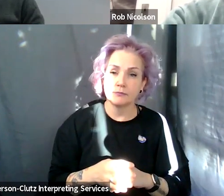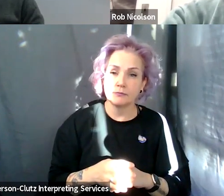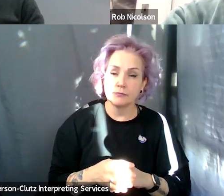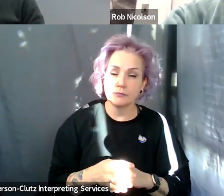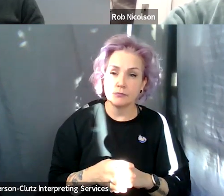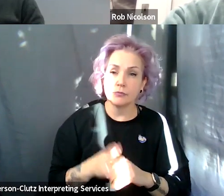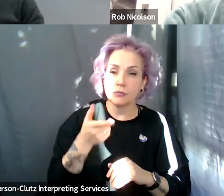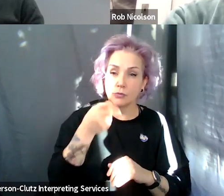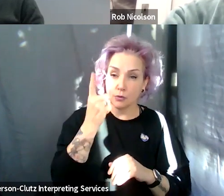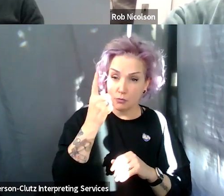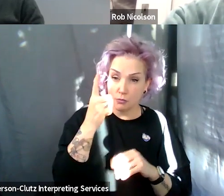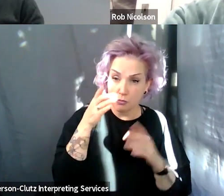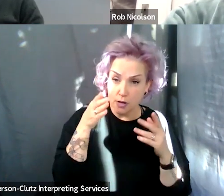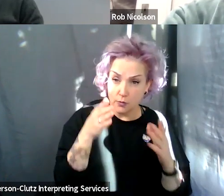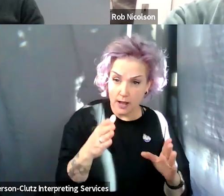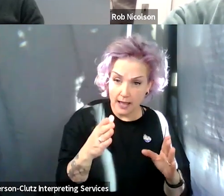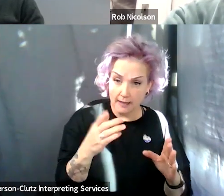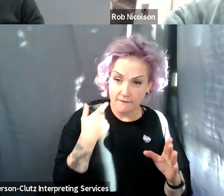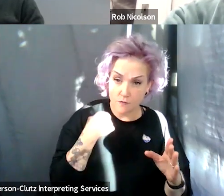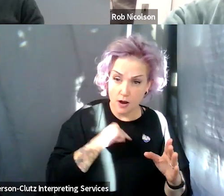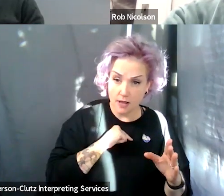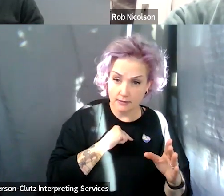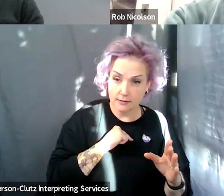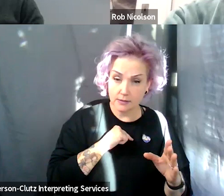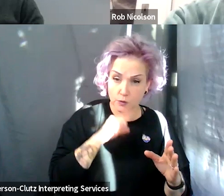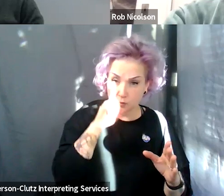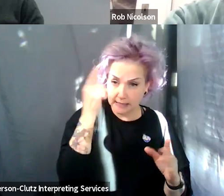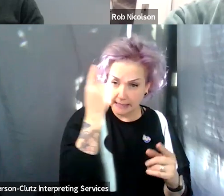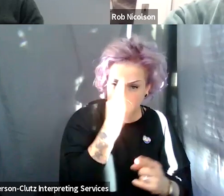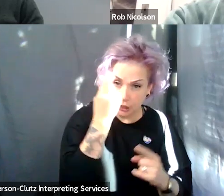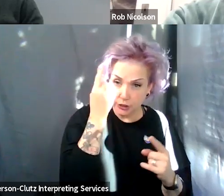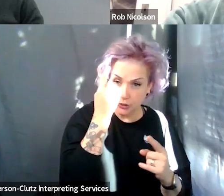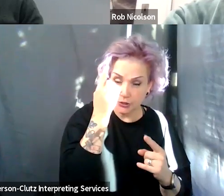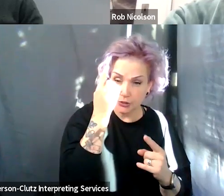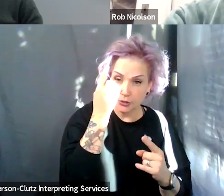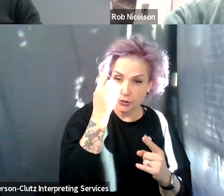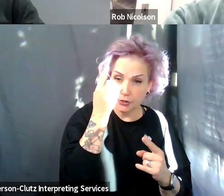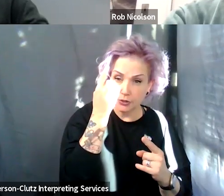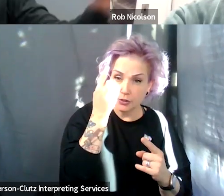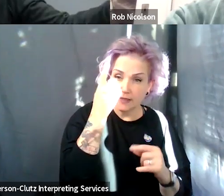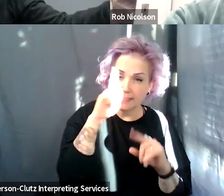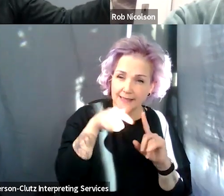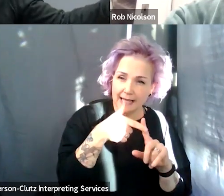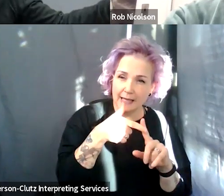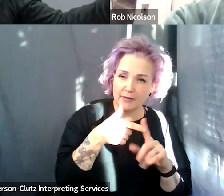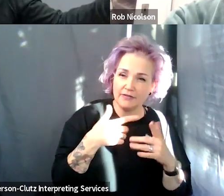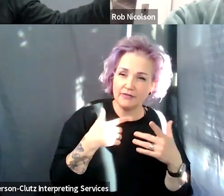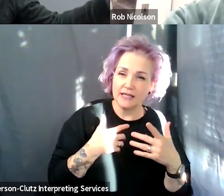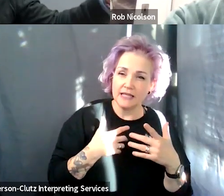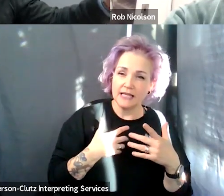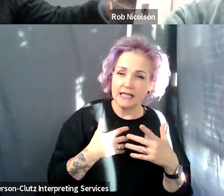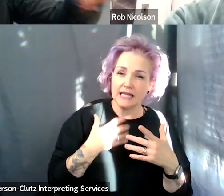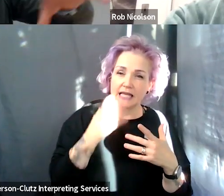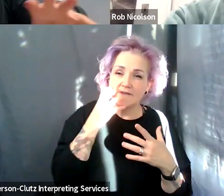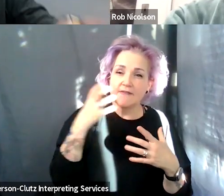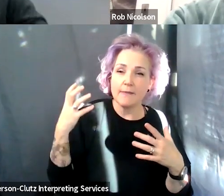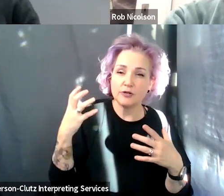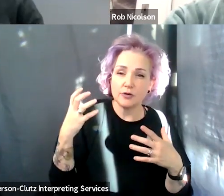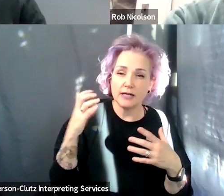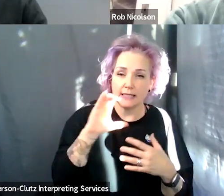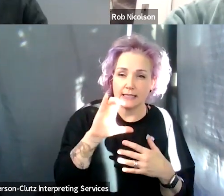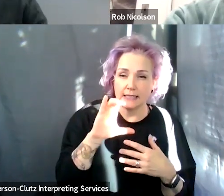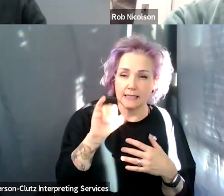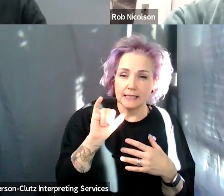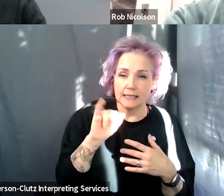one way to look at this is to kind of see what are the level of these inflammatory cytokines in obesity, and that could